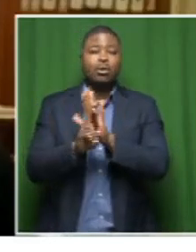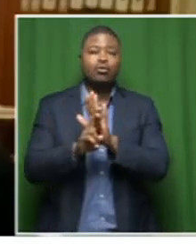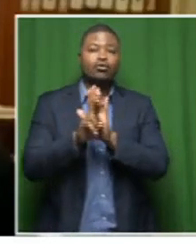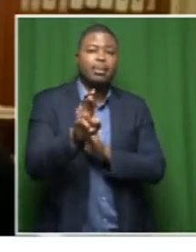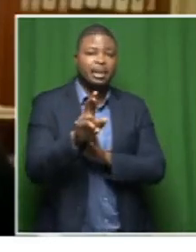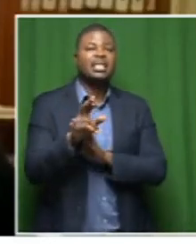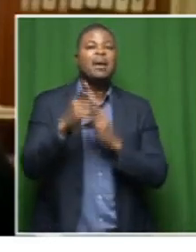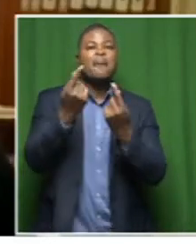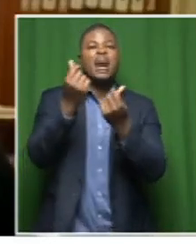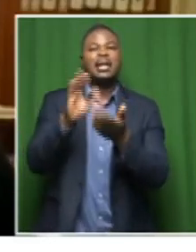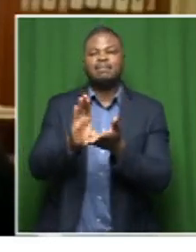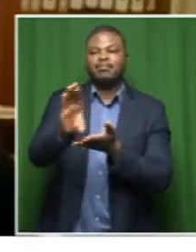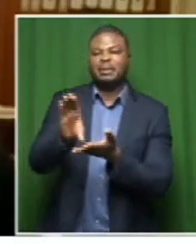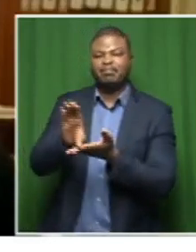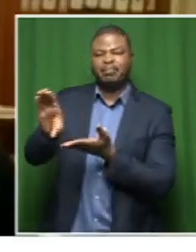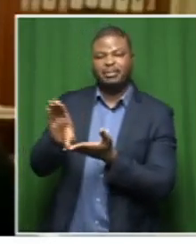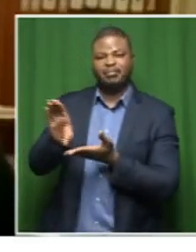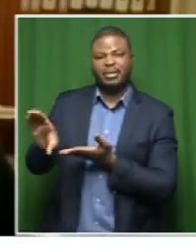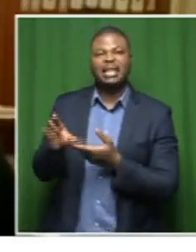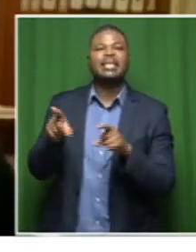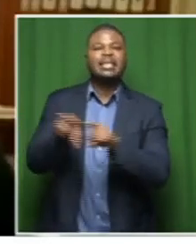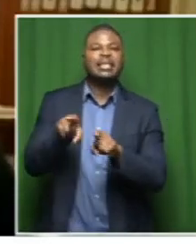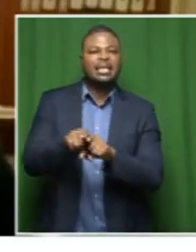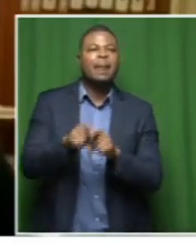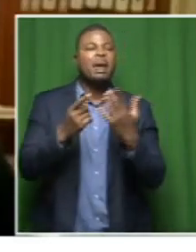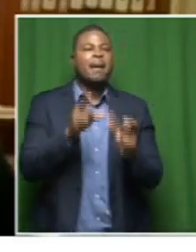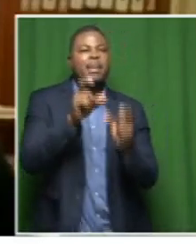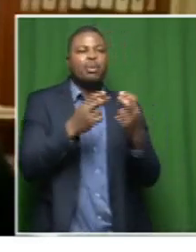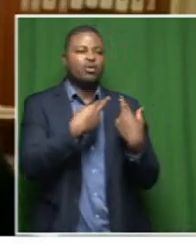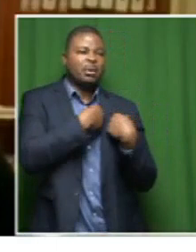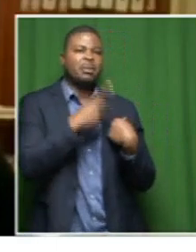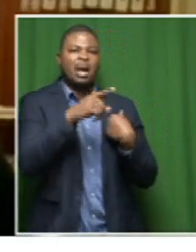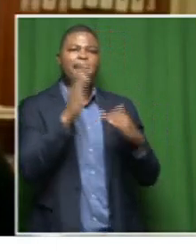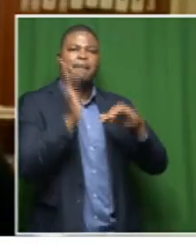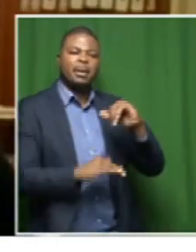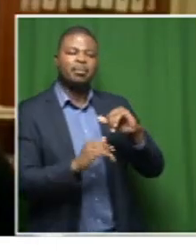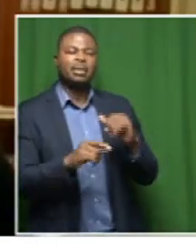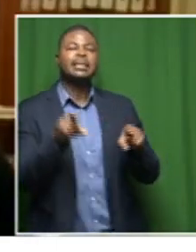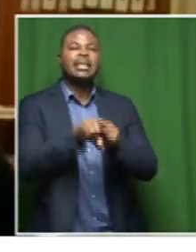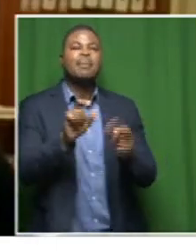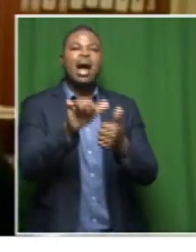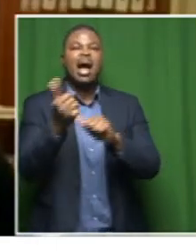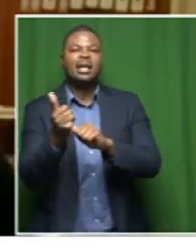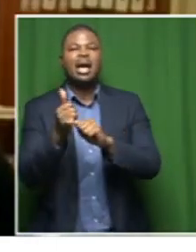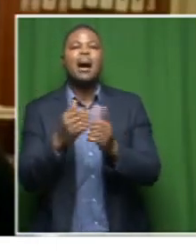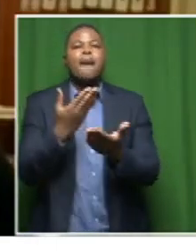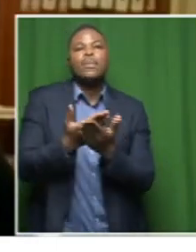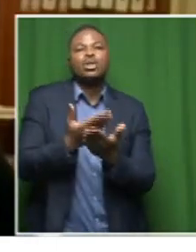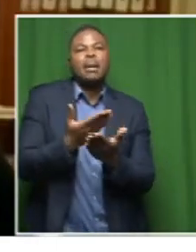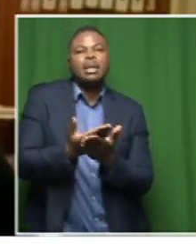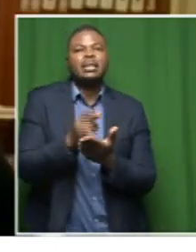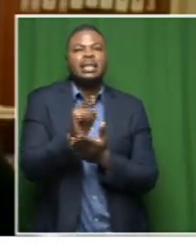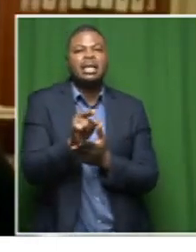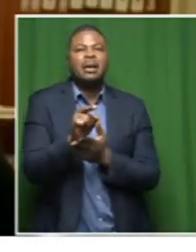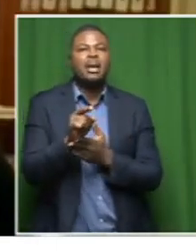about compensation, when they speak about criminal prosecution, when they speak even about the possibility of the massacre being acknowledged